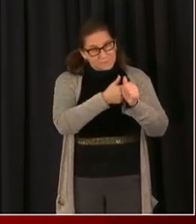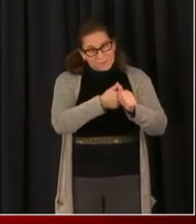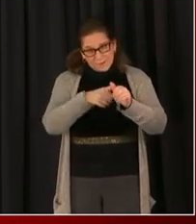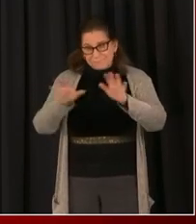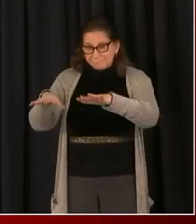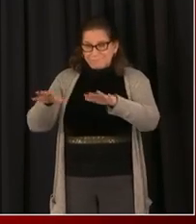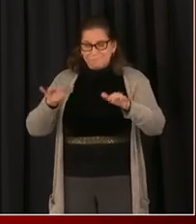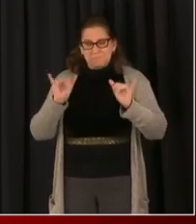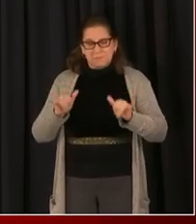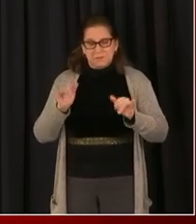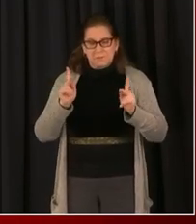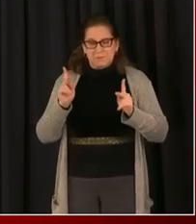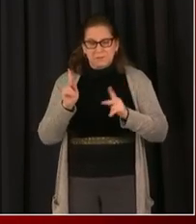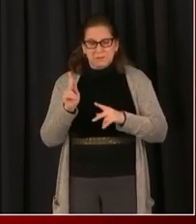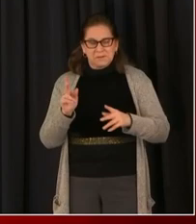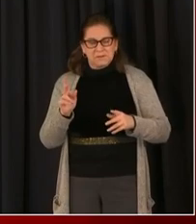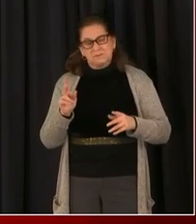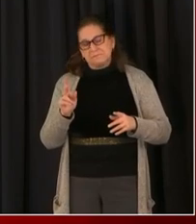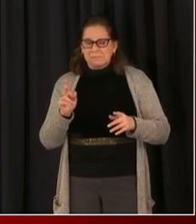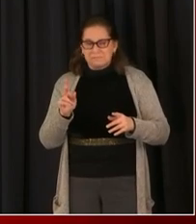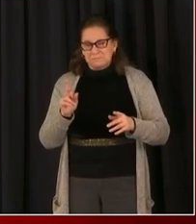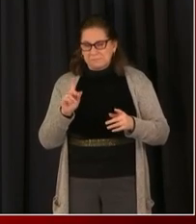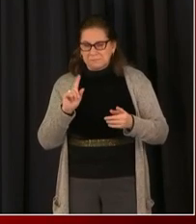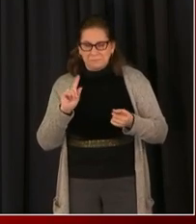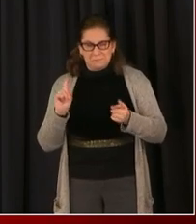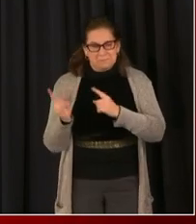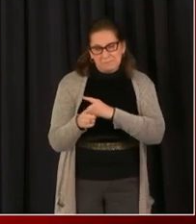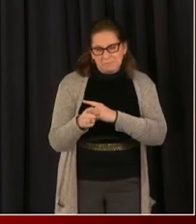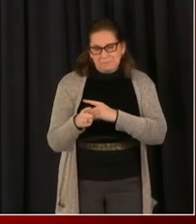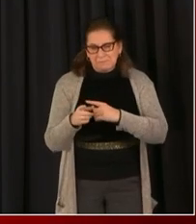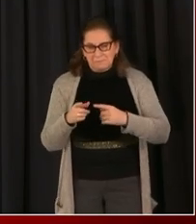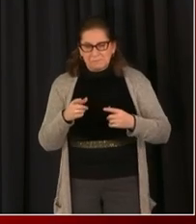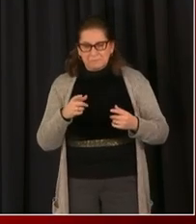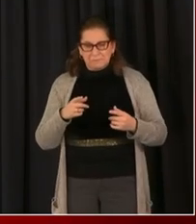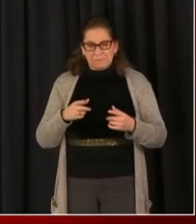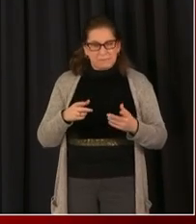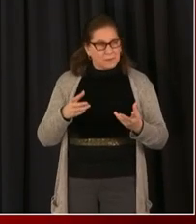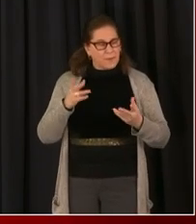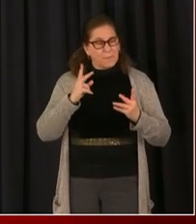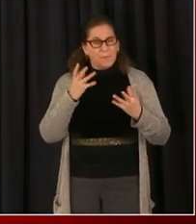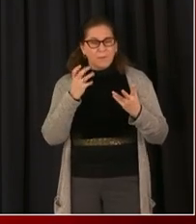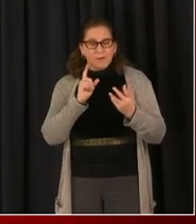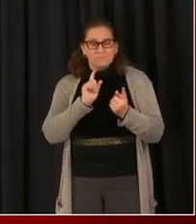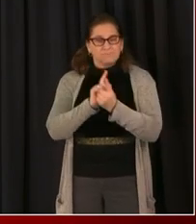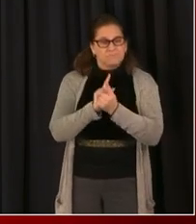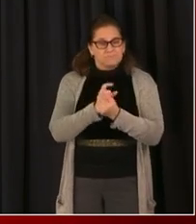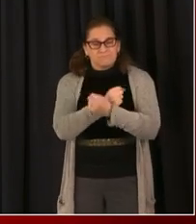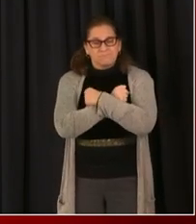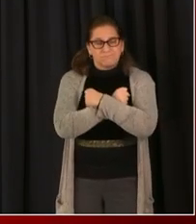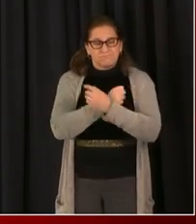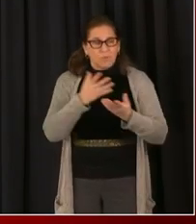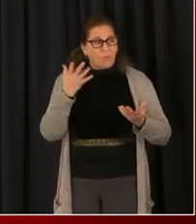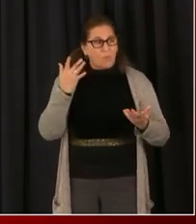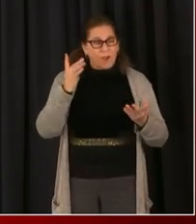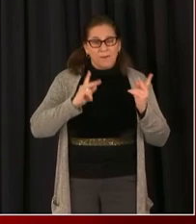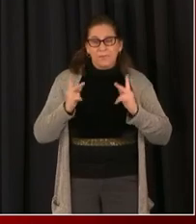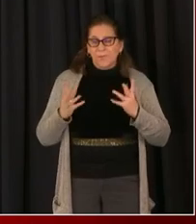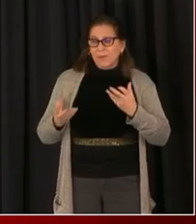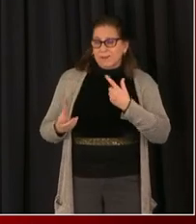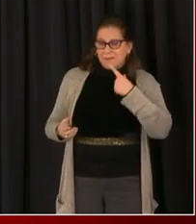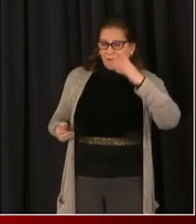to, be outside the guidelines. You're just trying to say hello. But just remember that it's okay